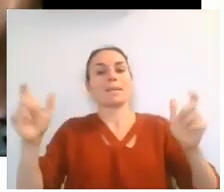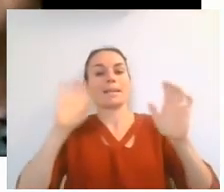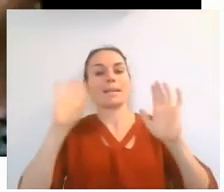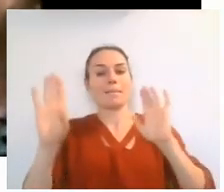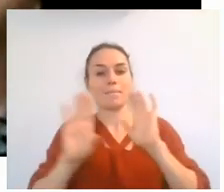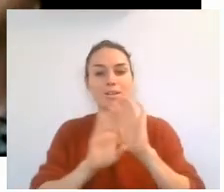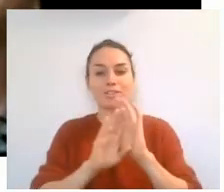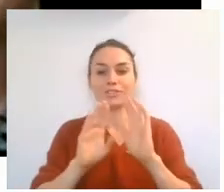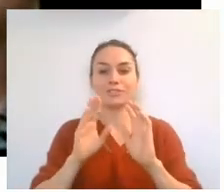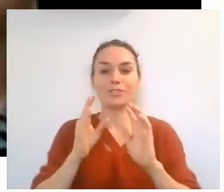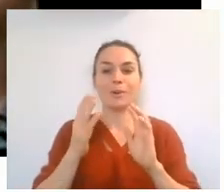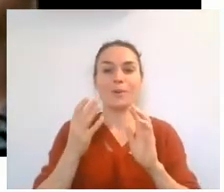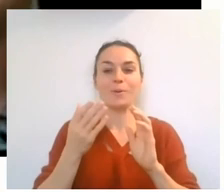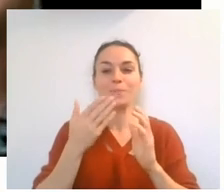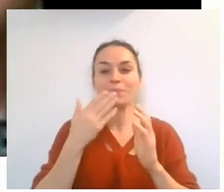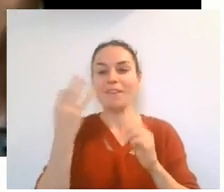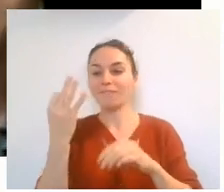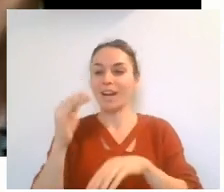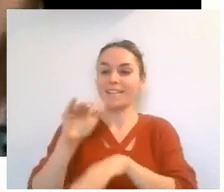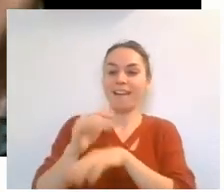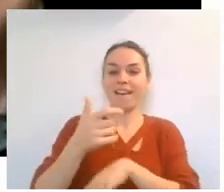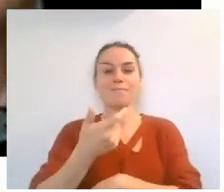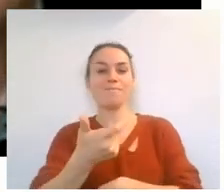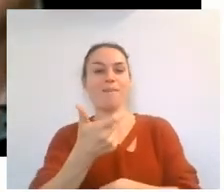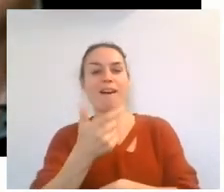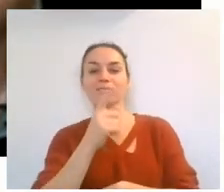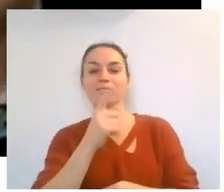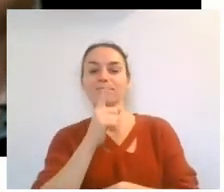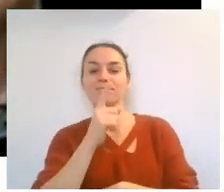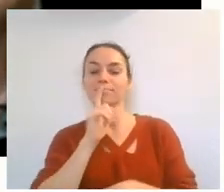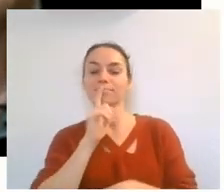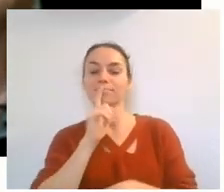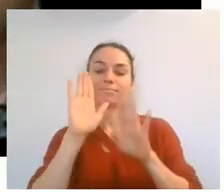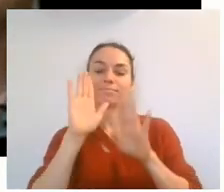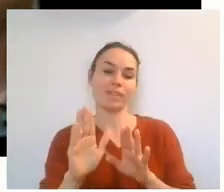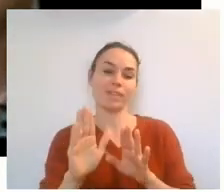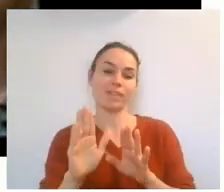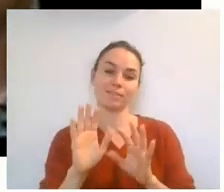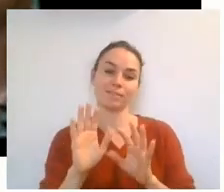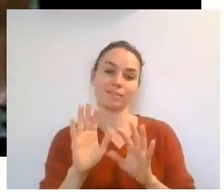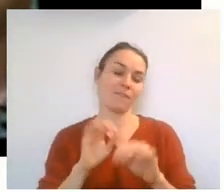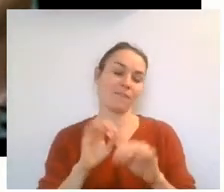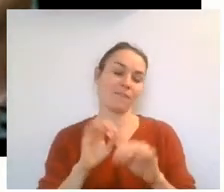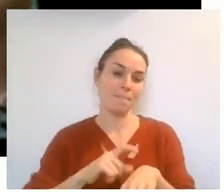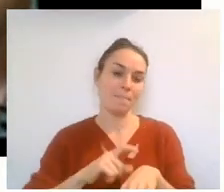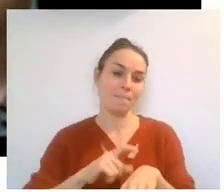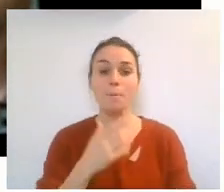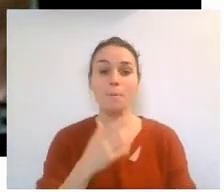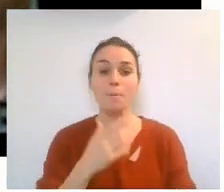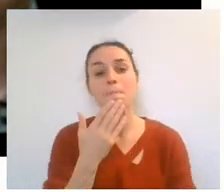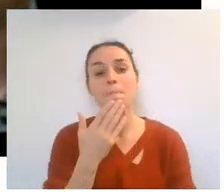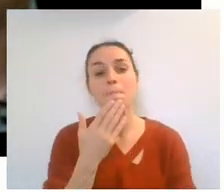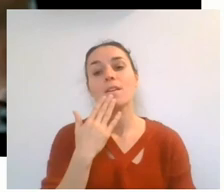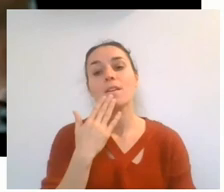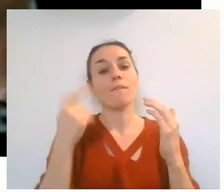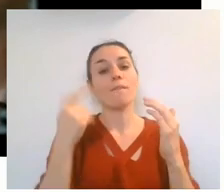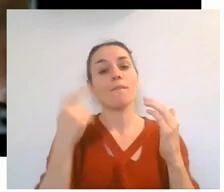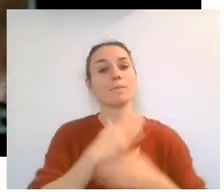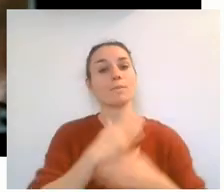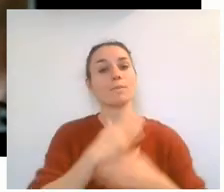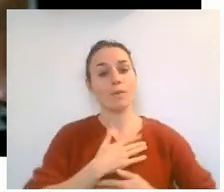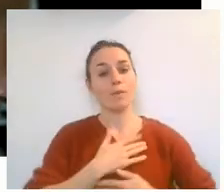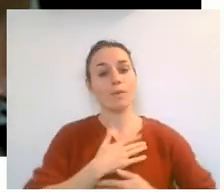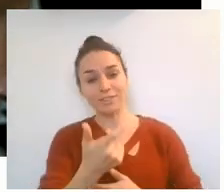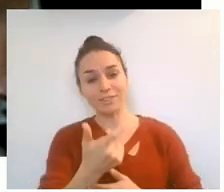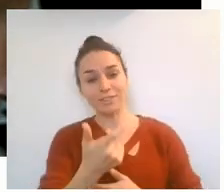Friday evening than talk about the origin of the universe. So, I hope you enjoyed it as much as we did. It's been an absolute